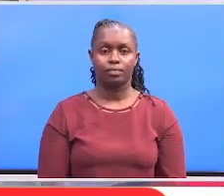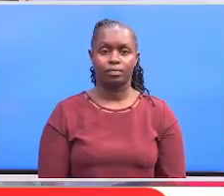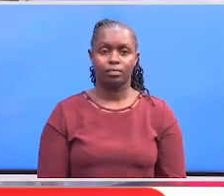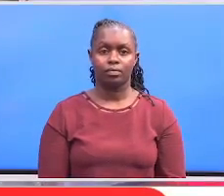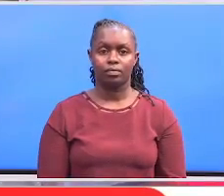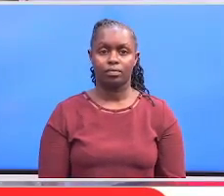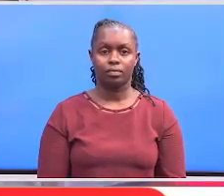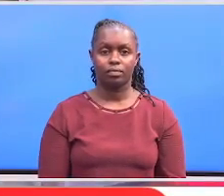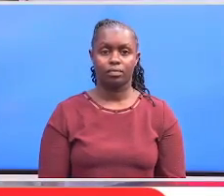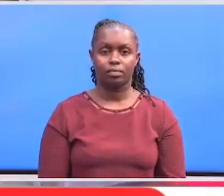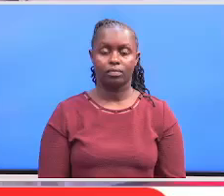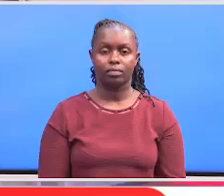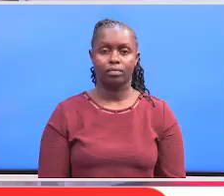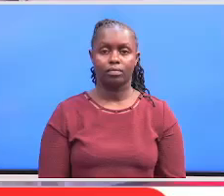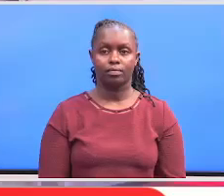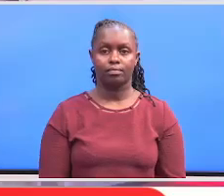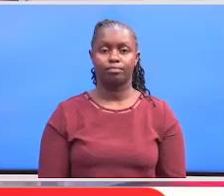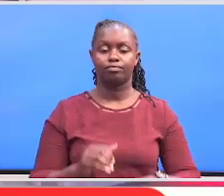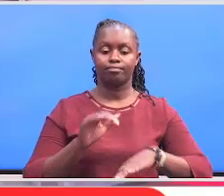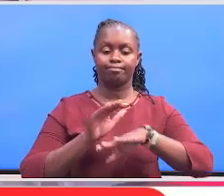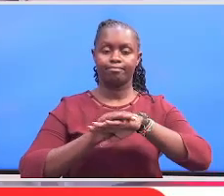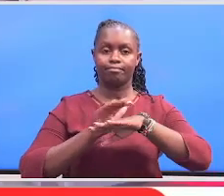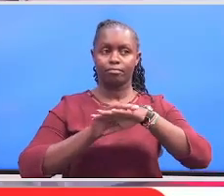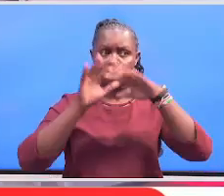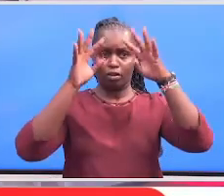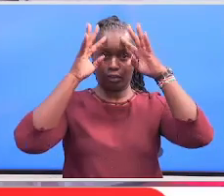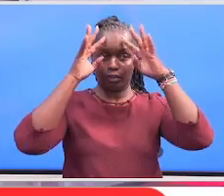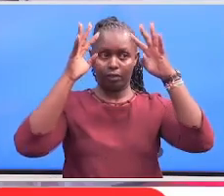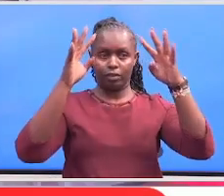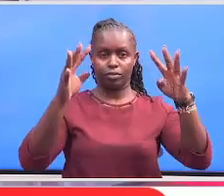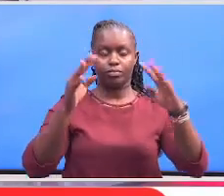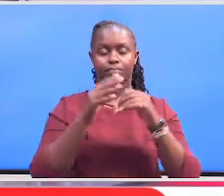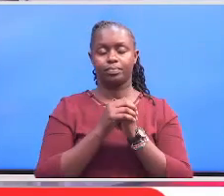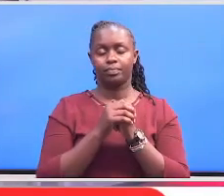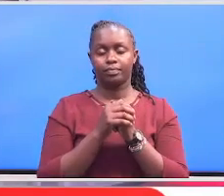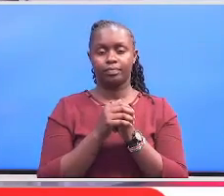A beautiful innovation piece there. Thank you, Chichi Josephine. Let's move on.